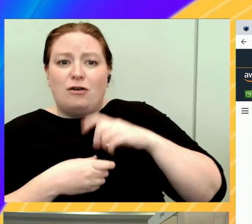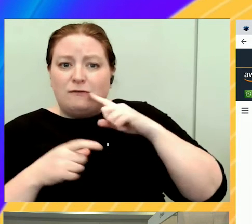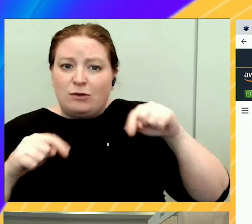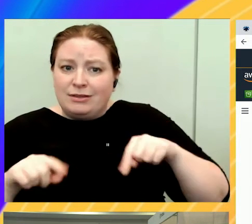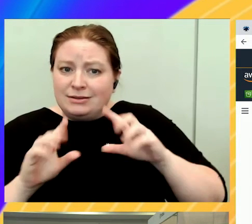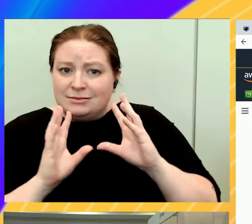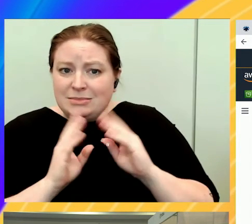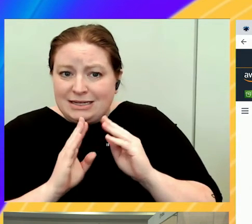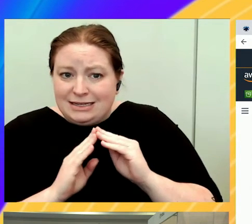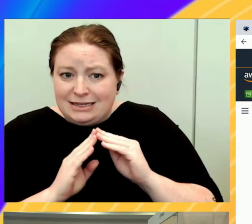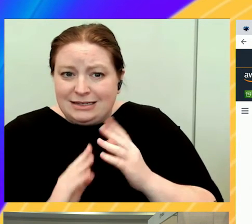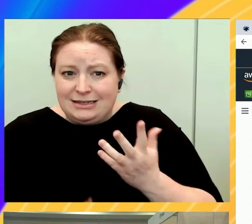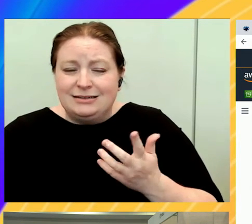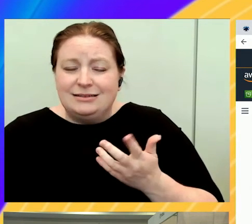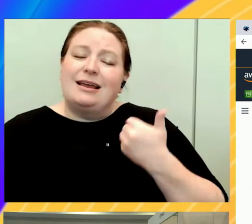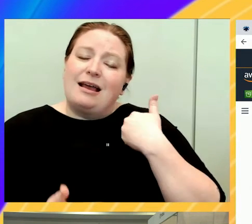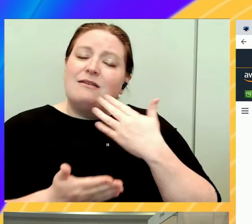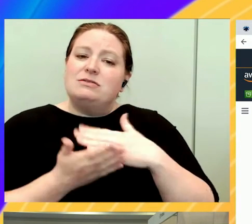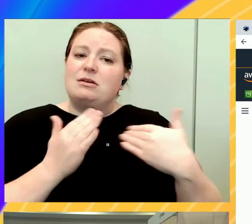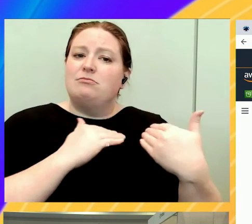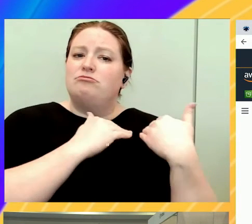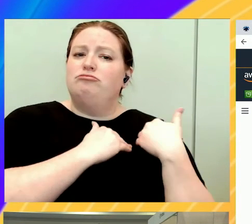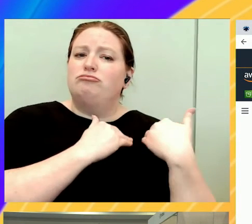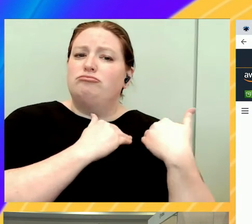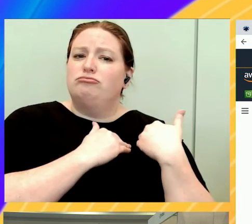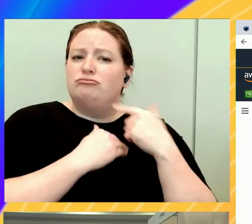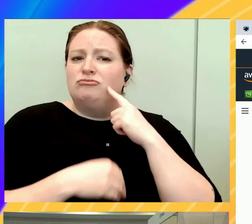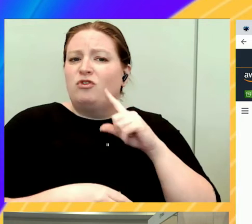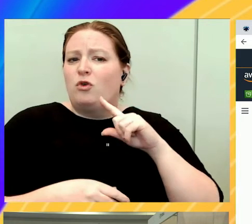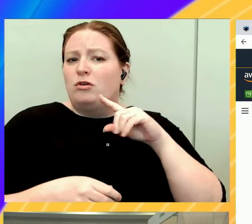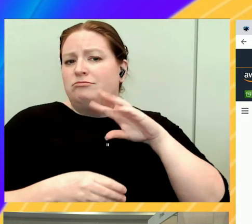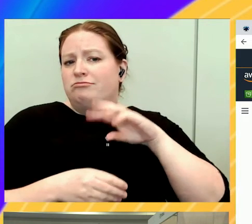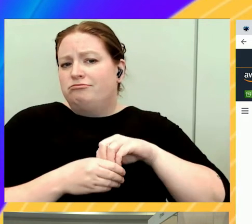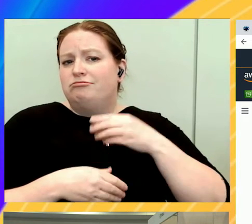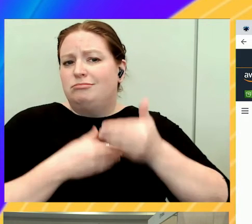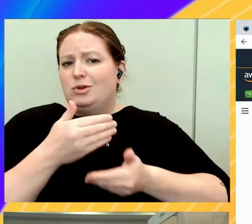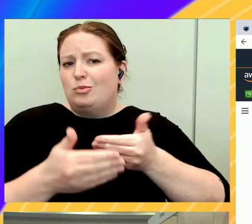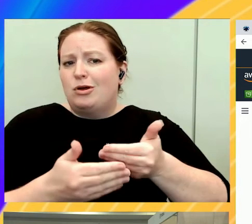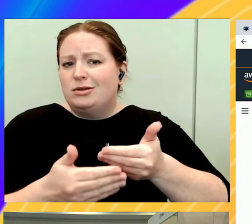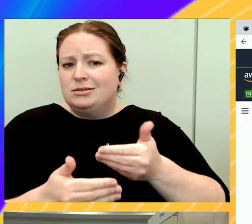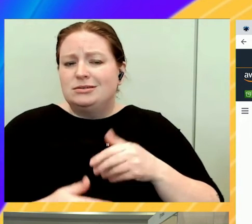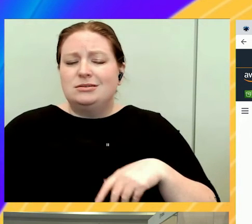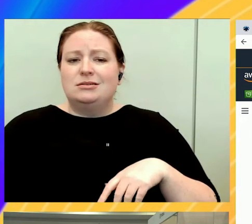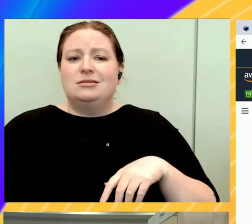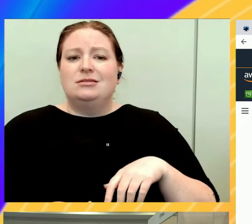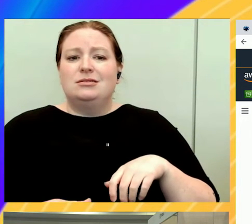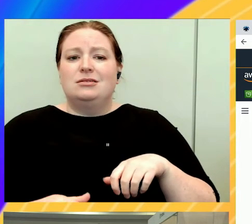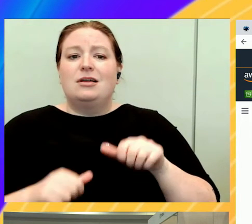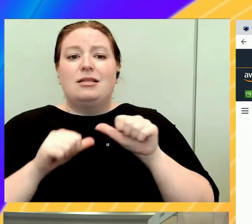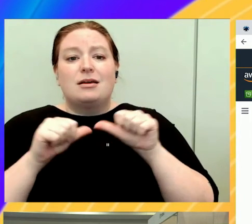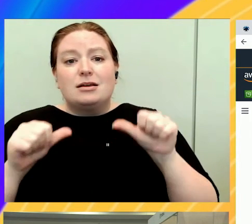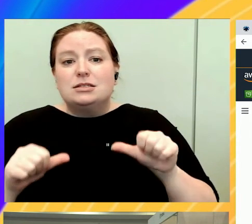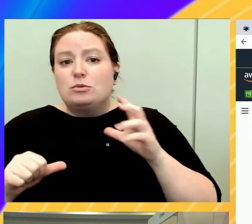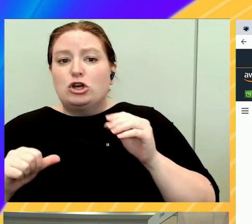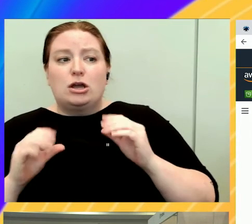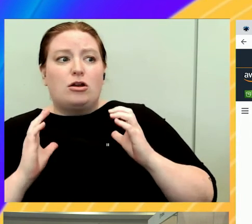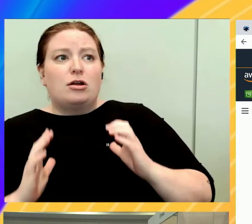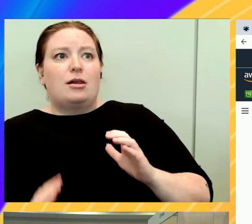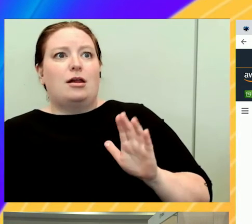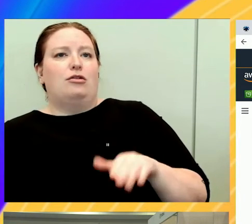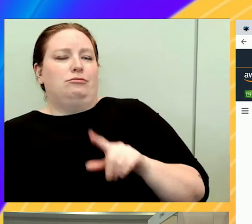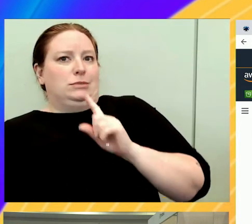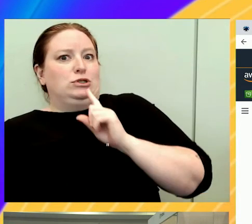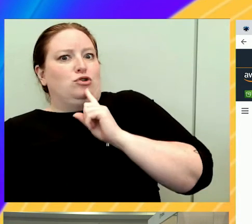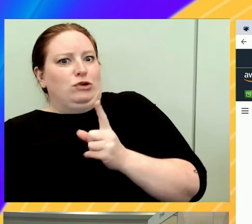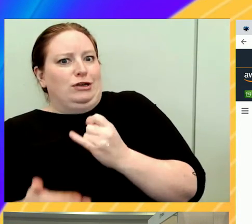some accountability built into this process that the architect for the customer is like, oh yeah, here's the real drawing that